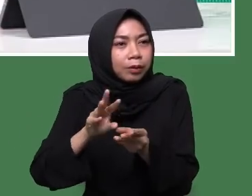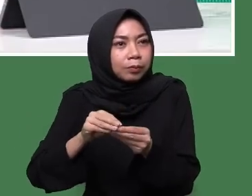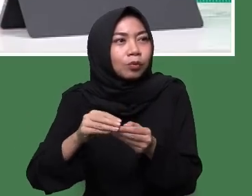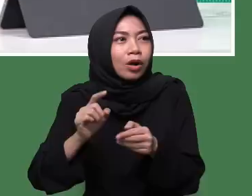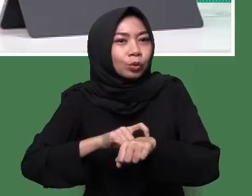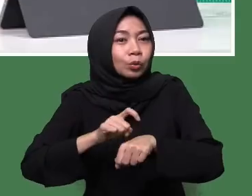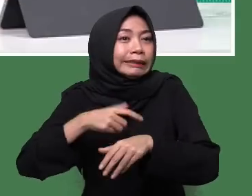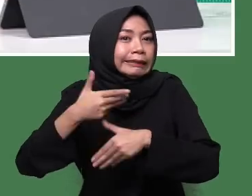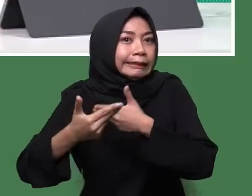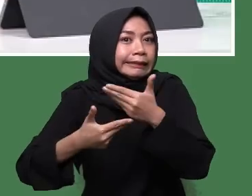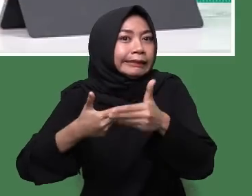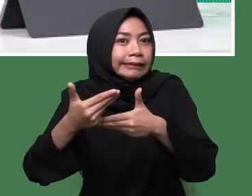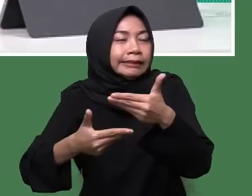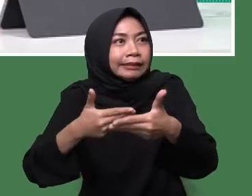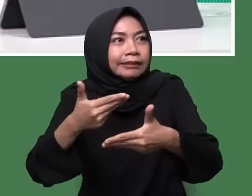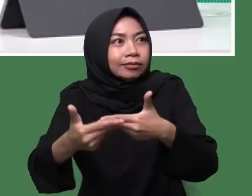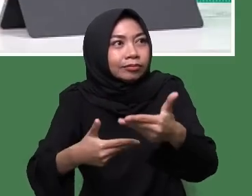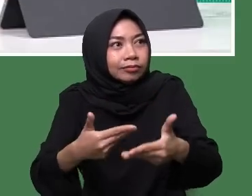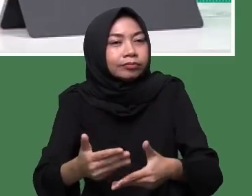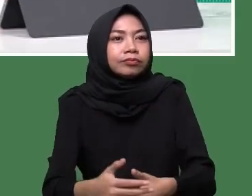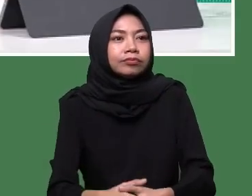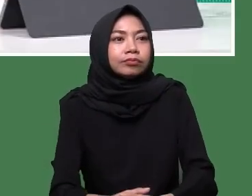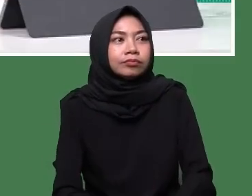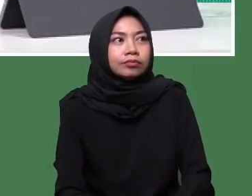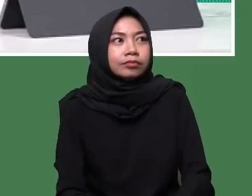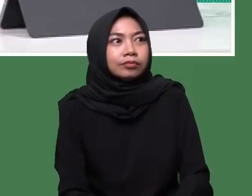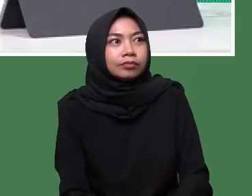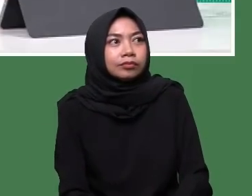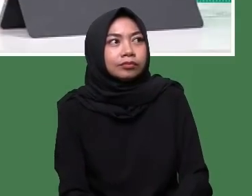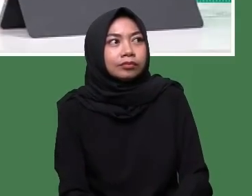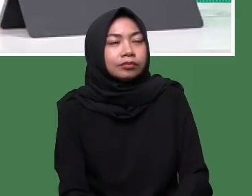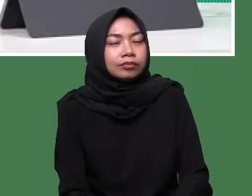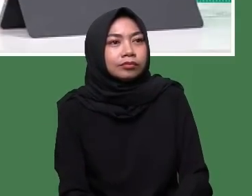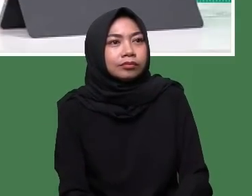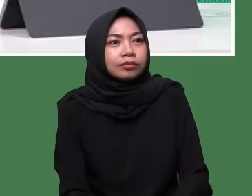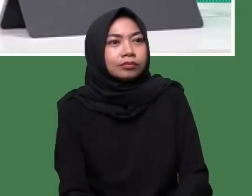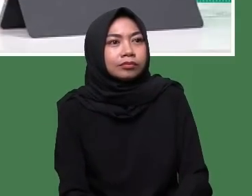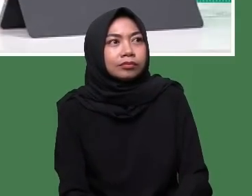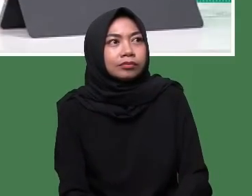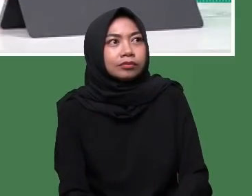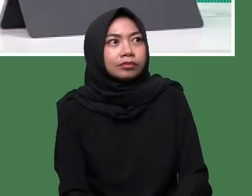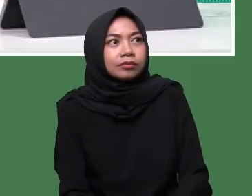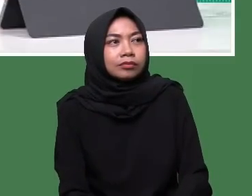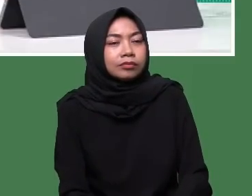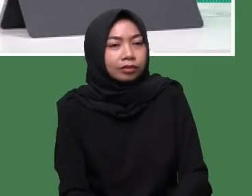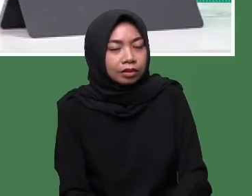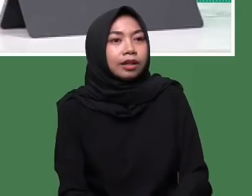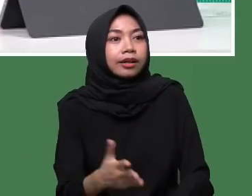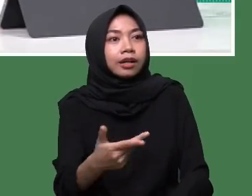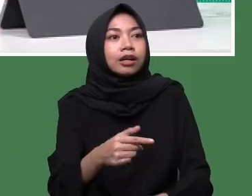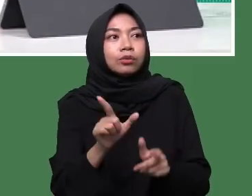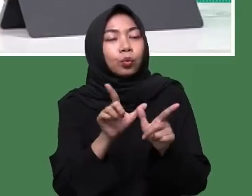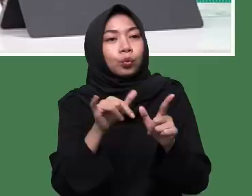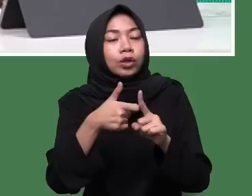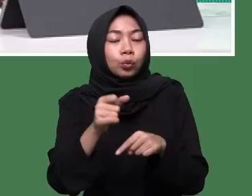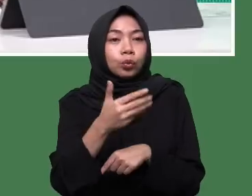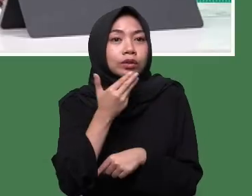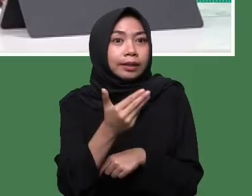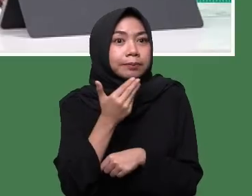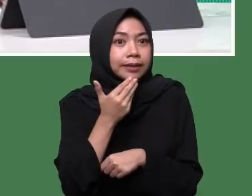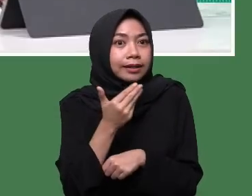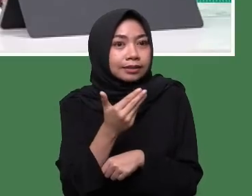So urge anyone who can get along to those to join. And once again, I'd like to thank the professor for his time.